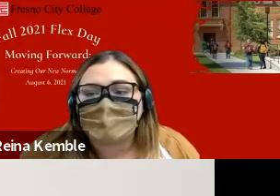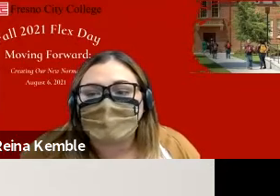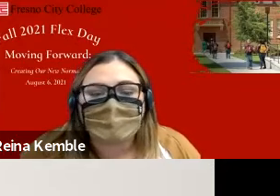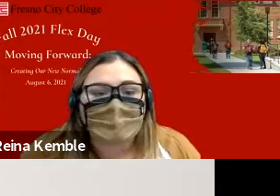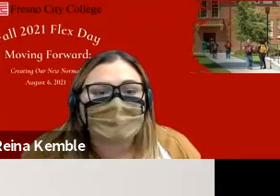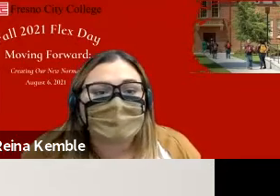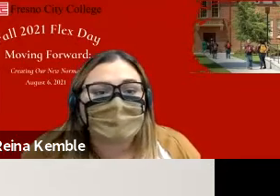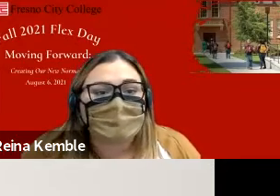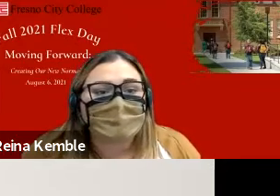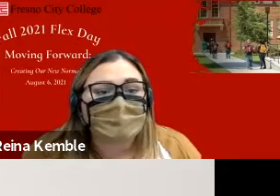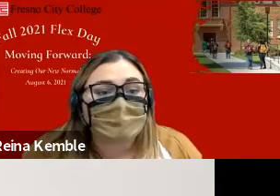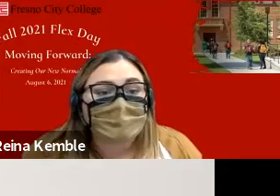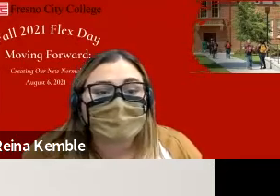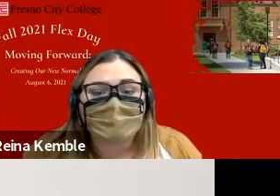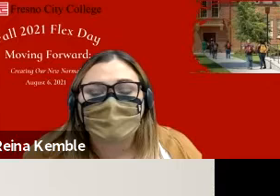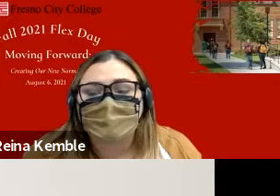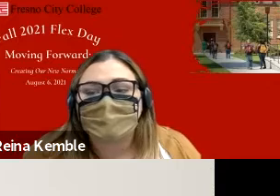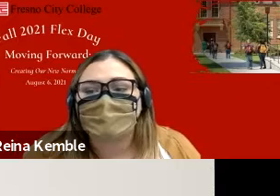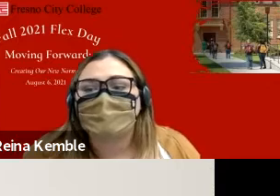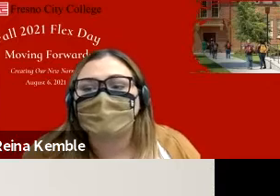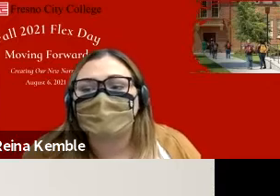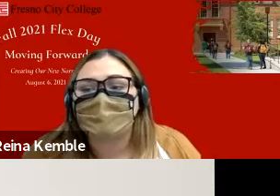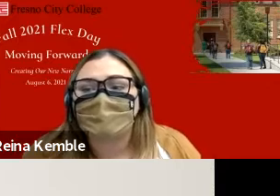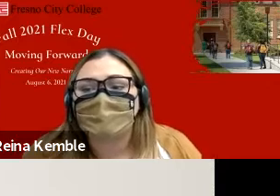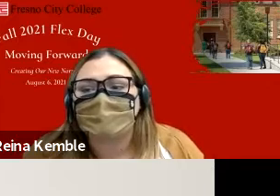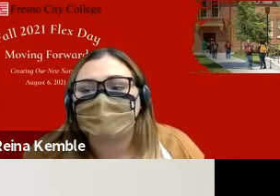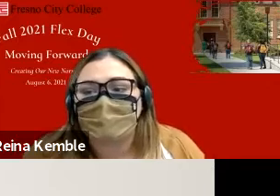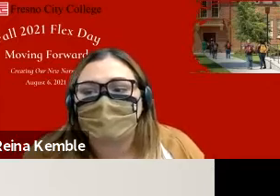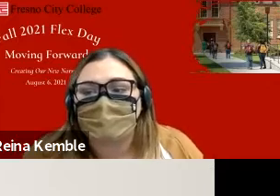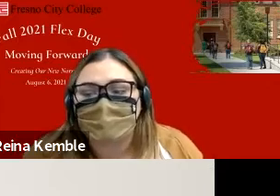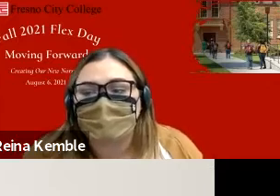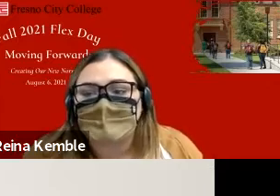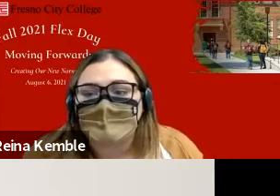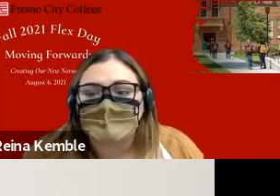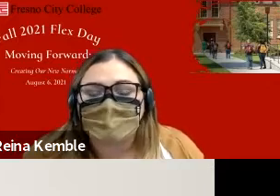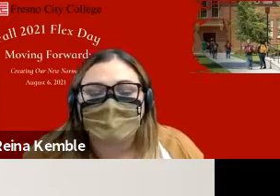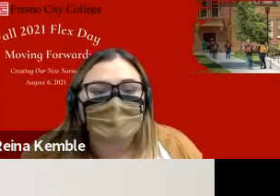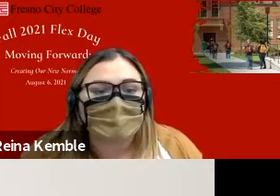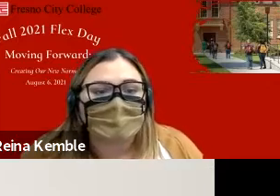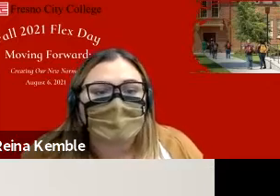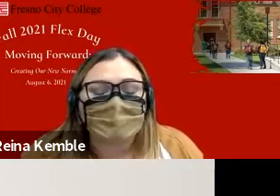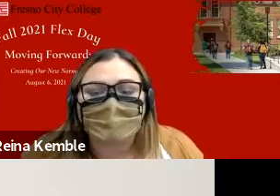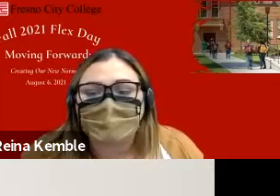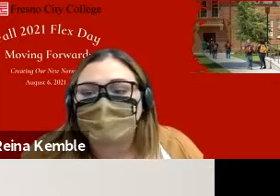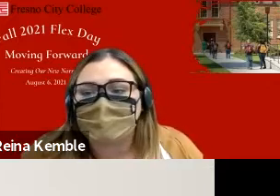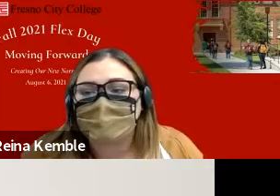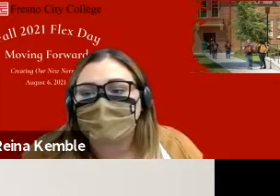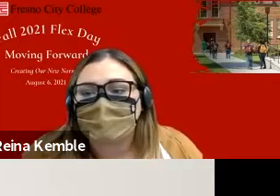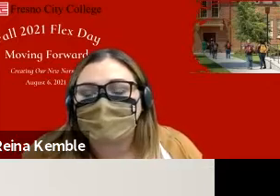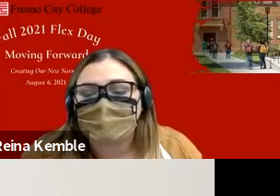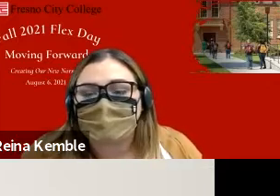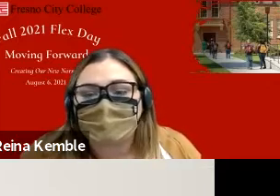And each year, as you receive services, your incentive level increases 10%. So make sure that you